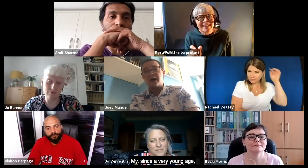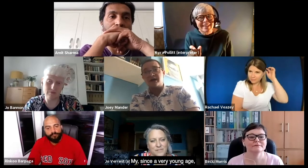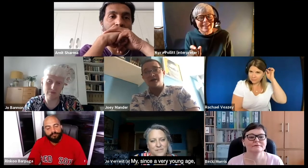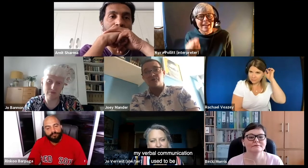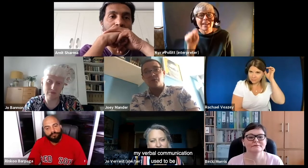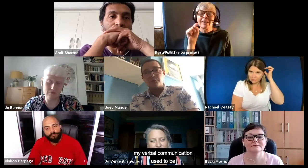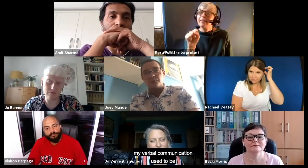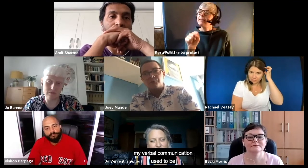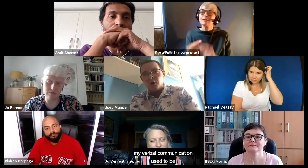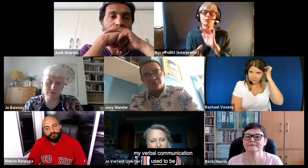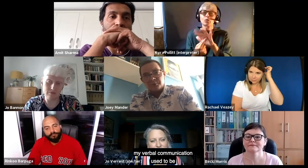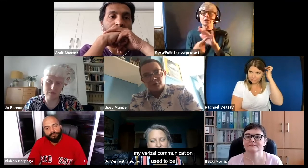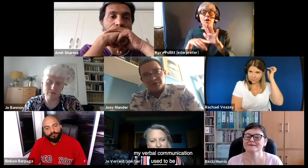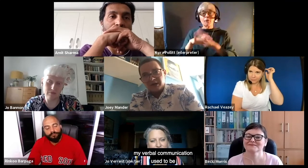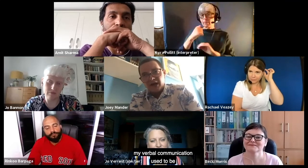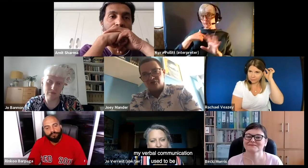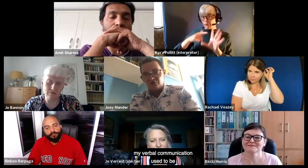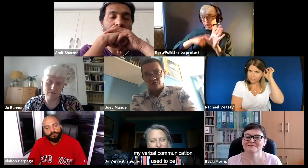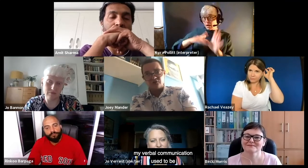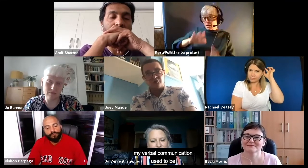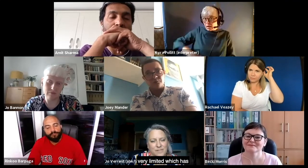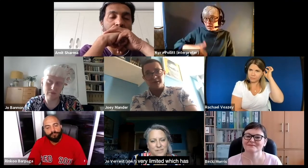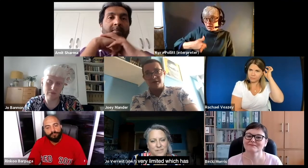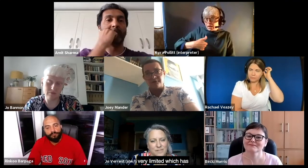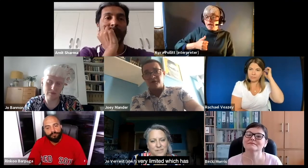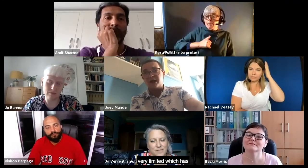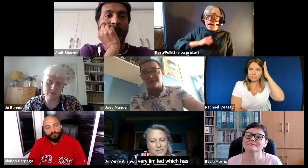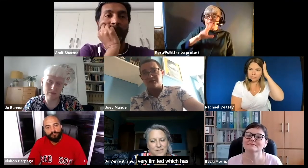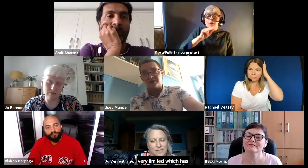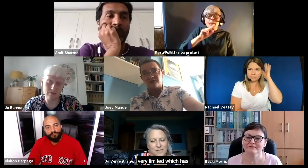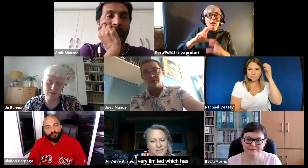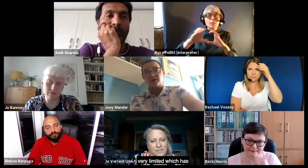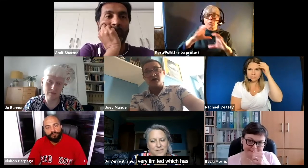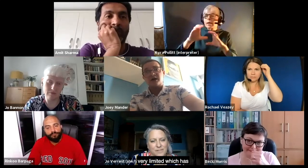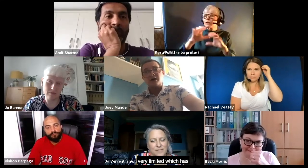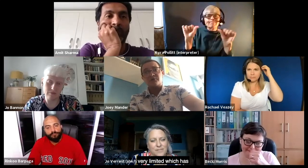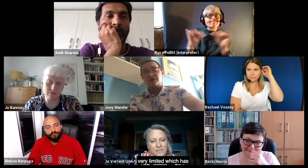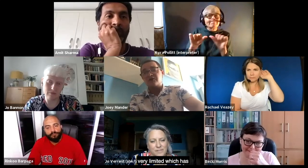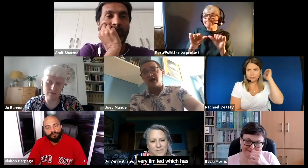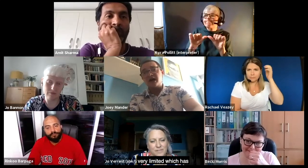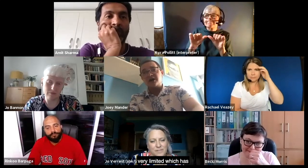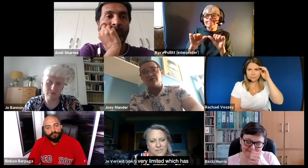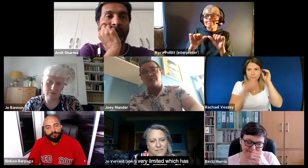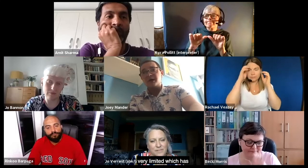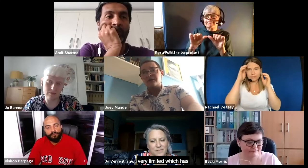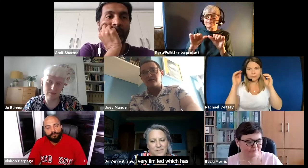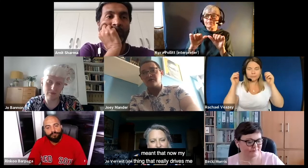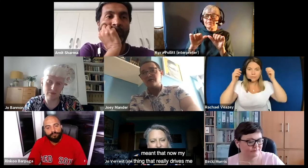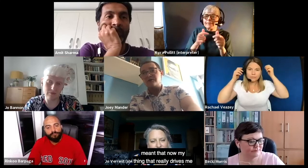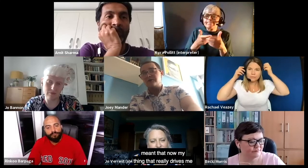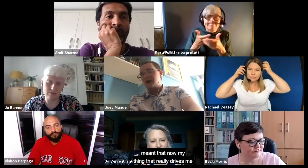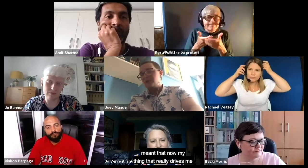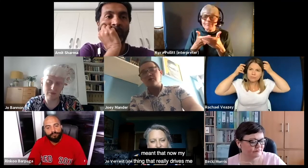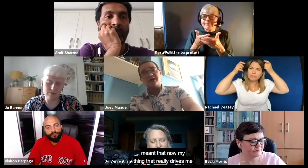very young age, my verbal communication used to be very limited, which has meant